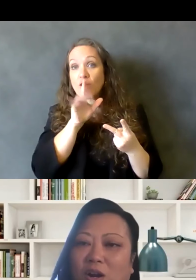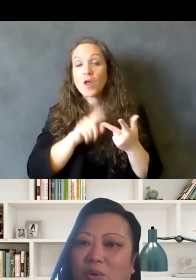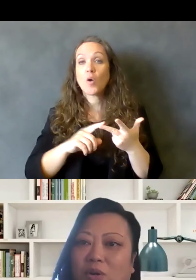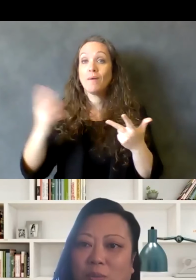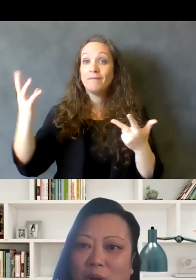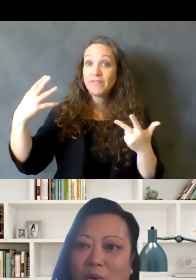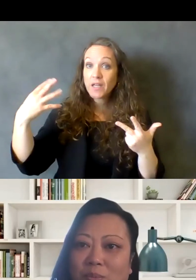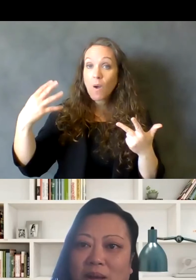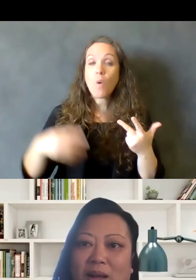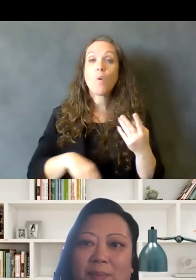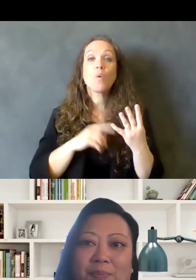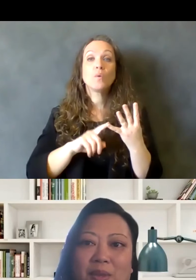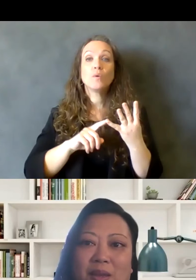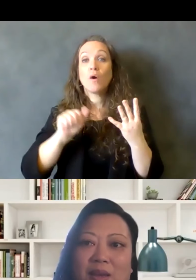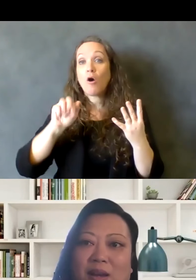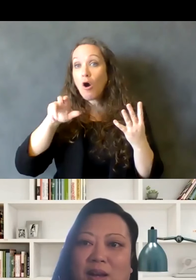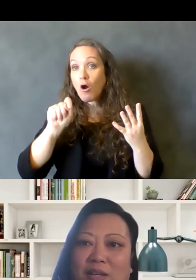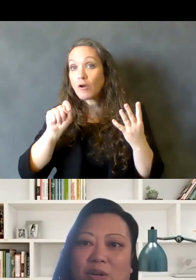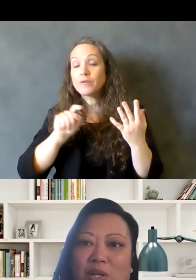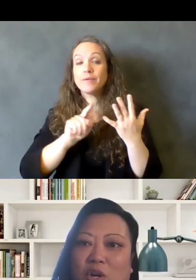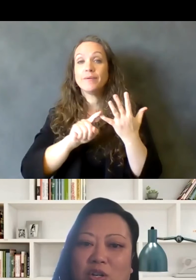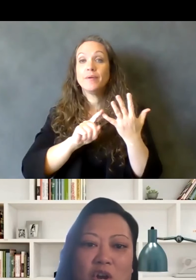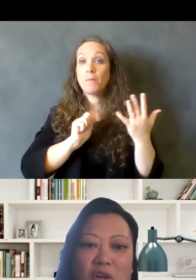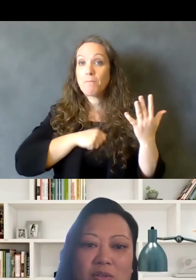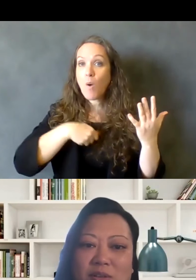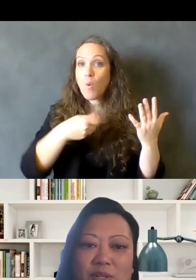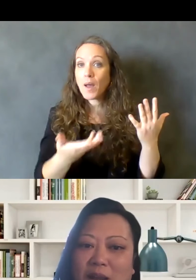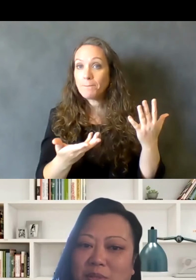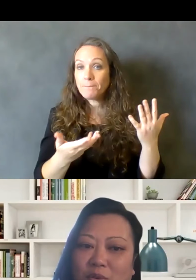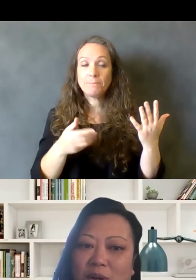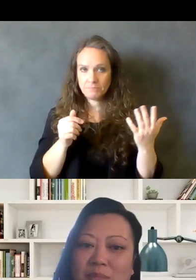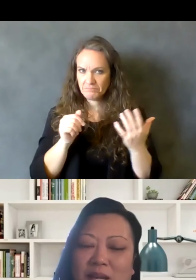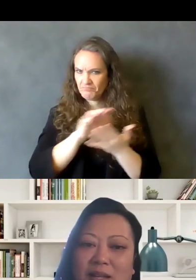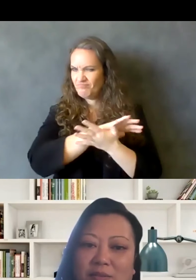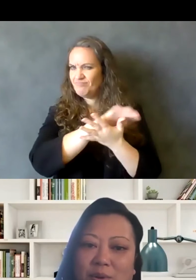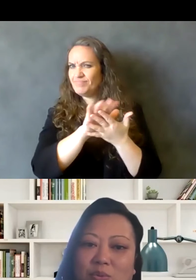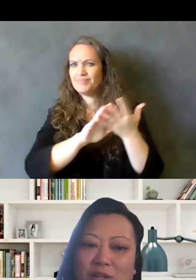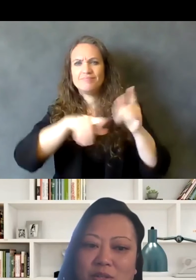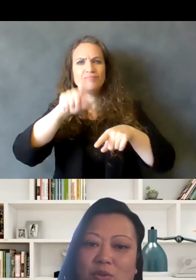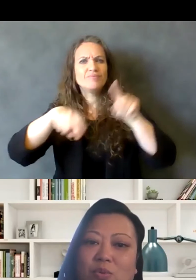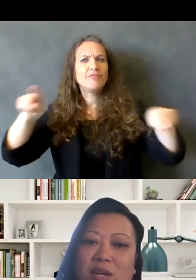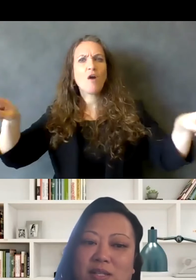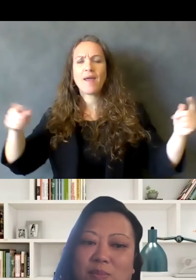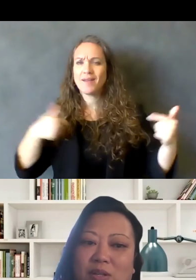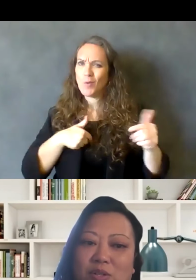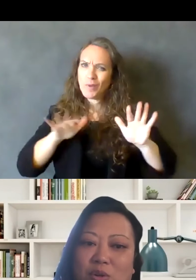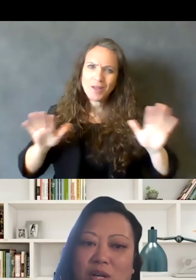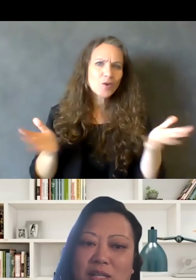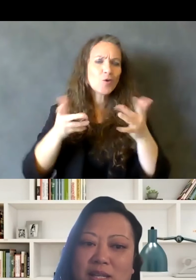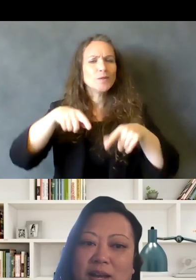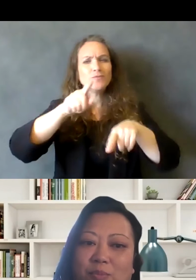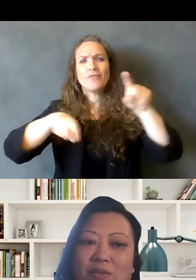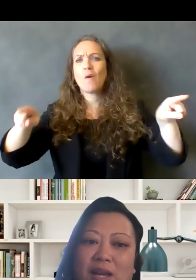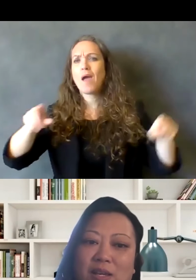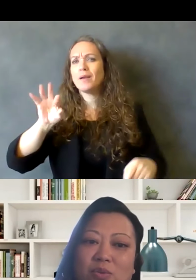story, artwork, or a poem, we encourage all different types of forms that folks want to submit their